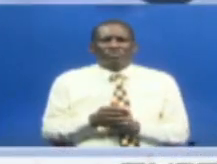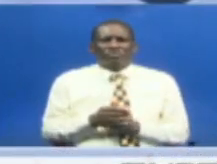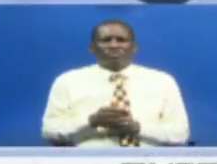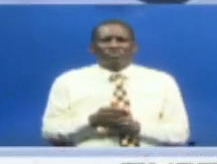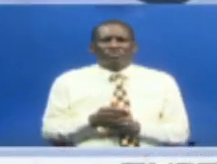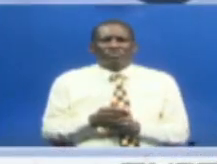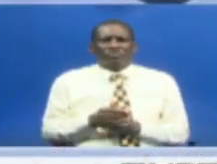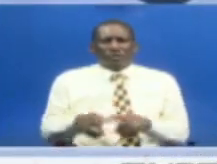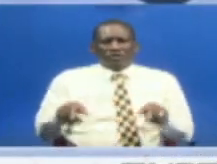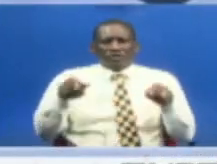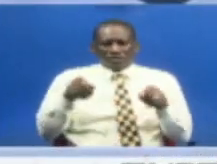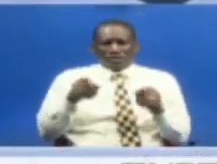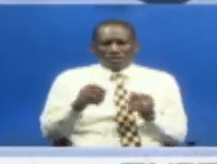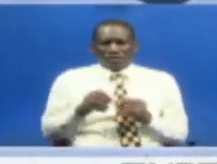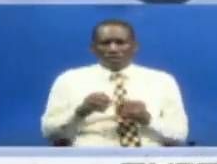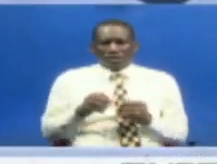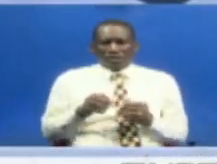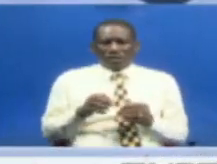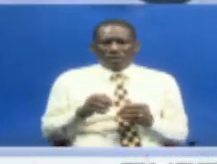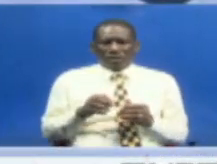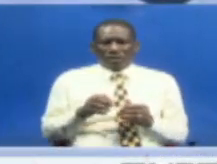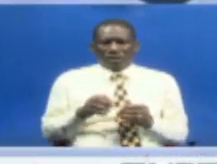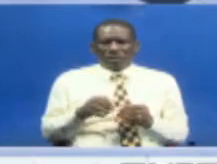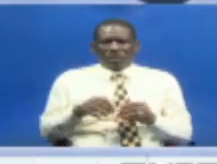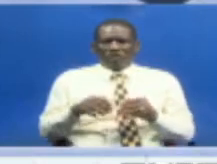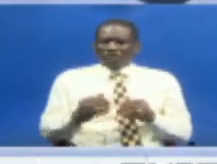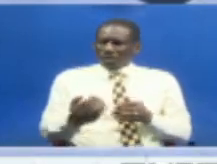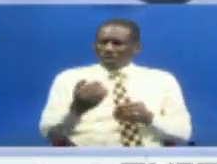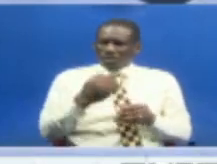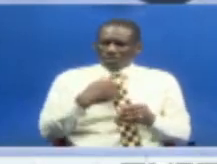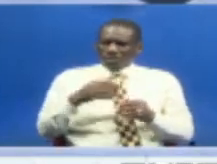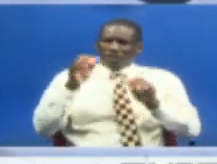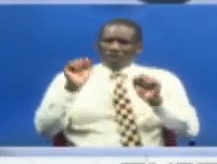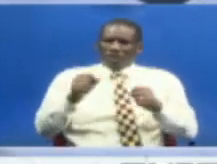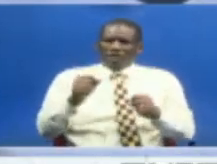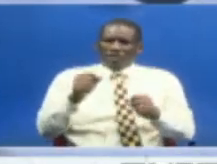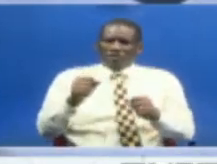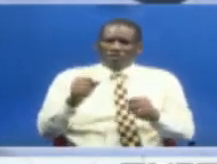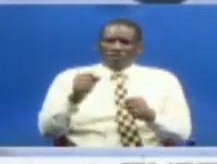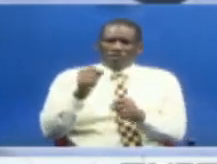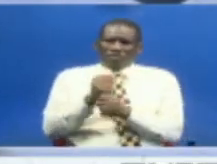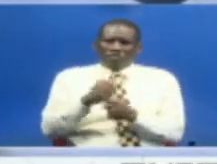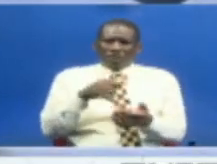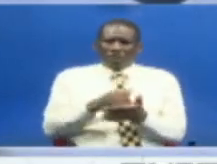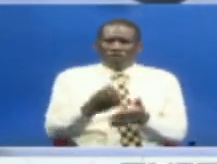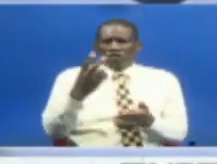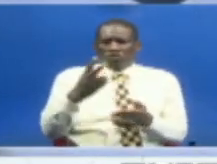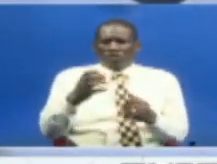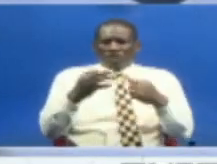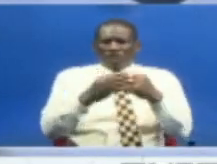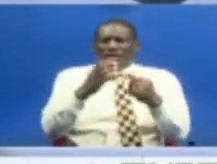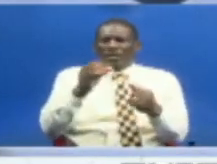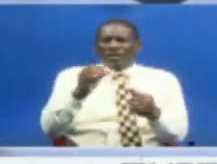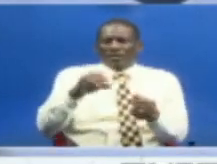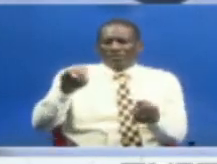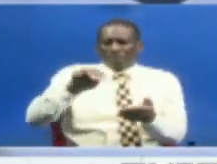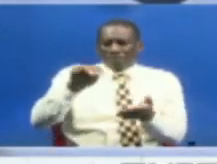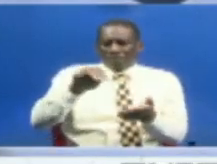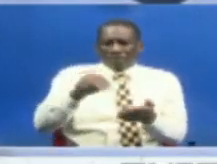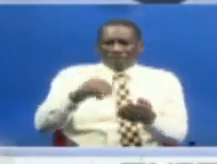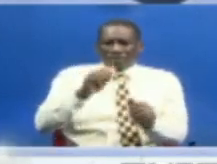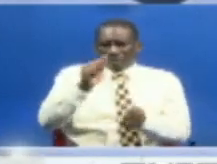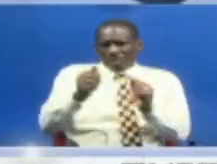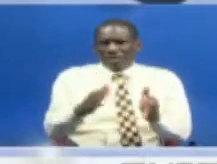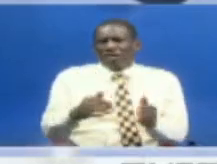He called me and asked me, can you bring me 2 800 meters runners who have been selected to go to